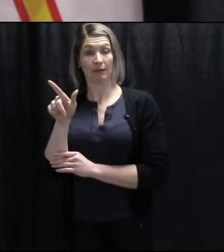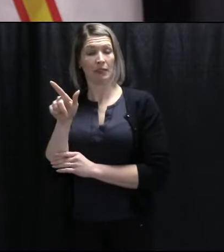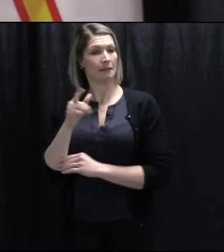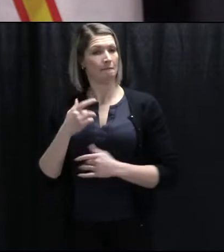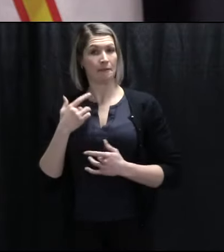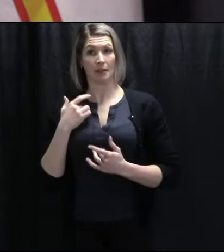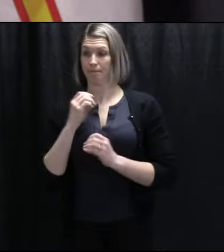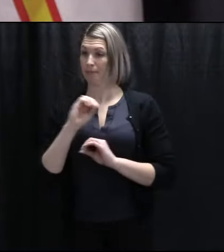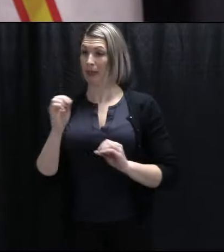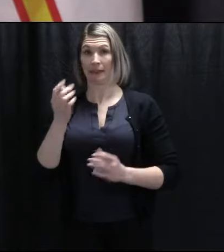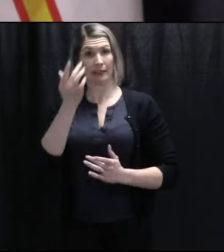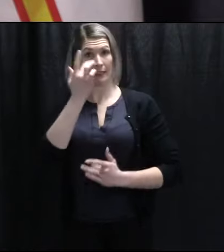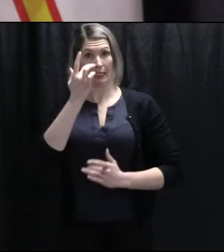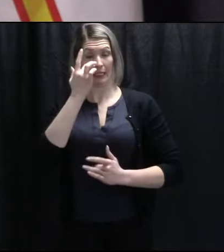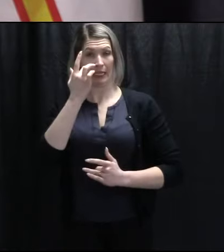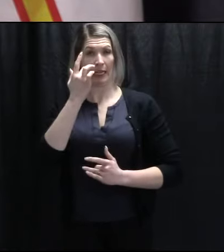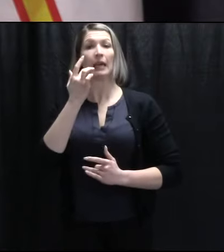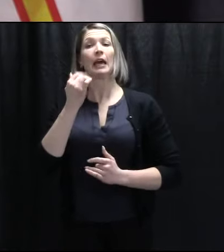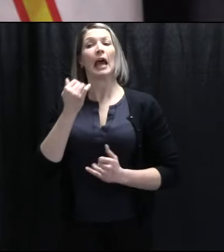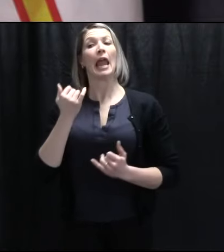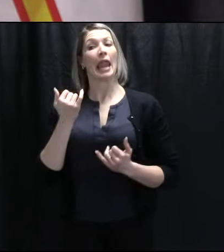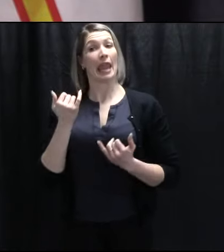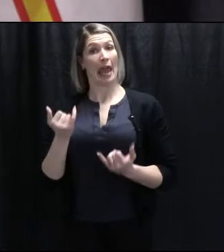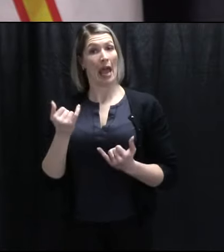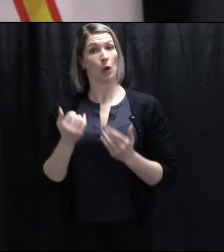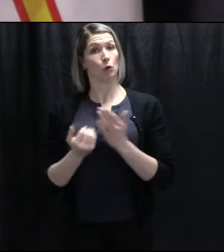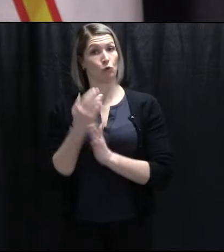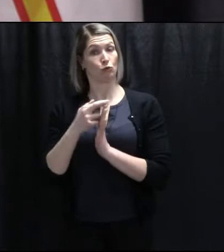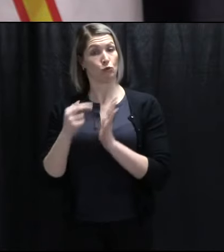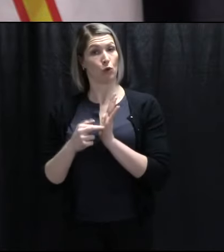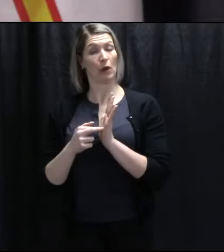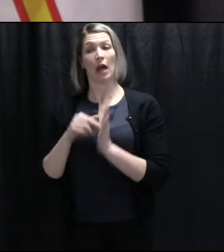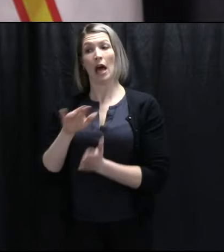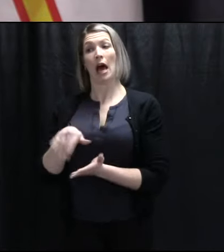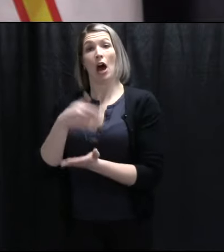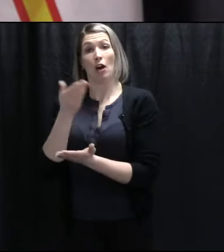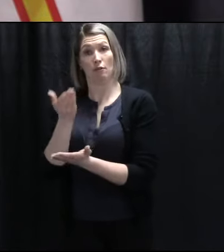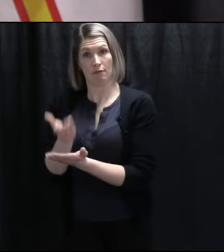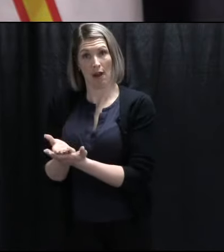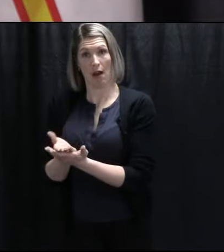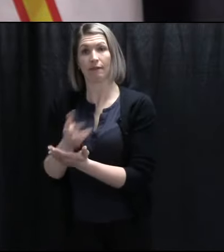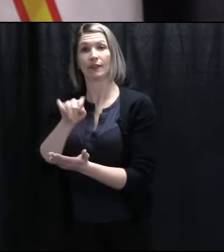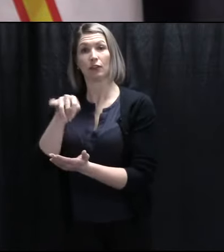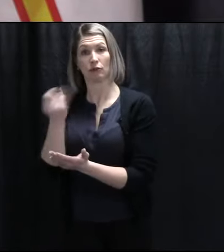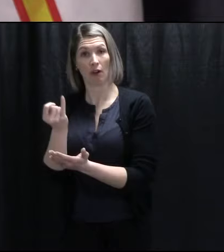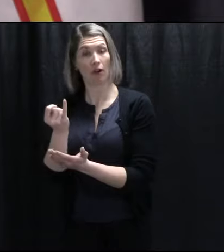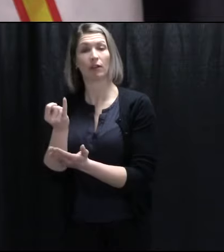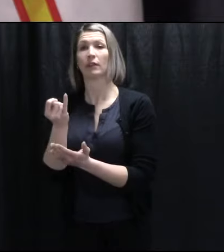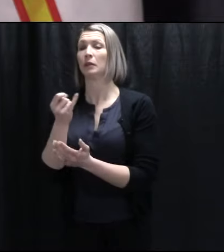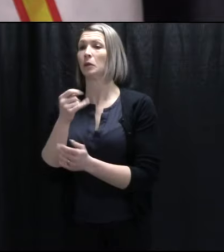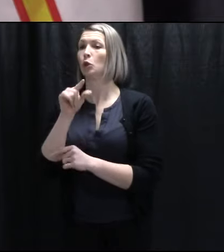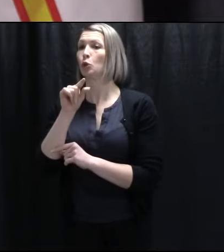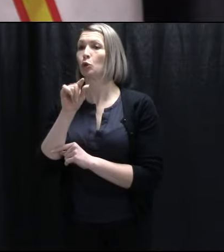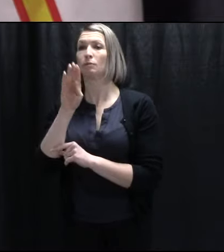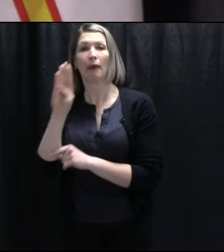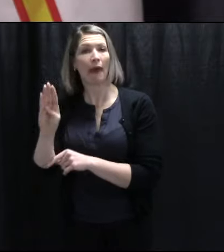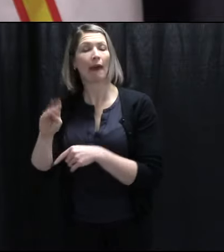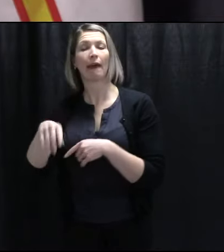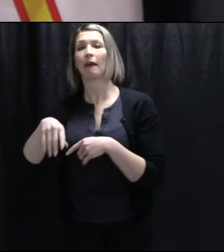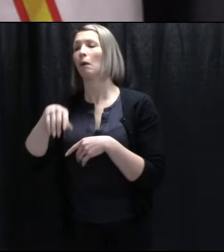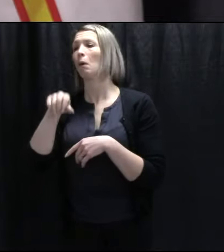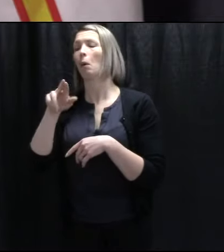asymptomatic, the guidelines when you land in Newfoundland and Labrador, either at St. John's Airport, Goose Bay, or for a